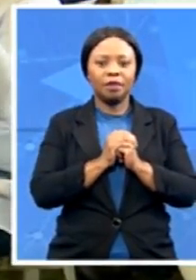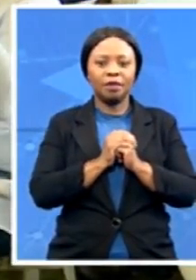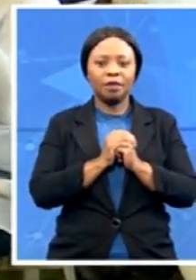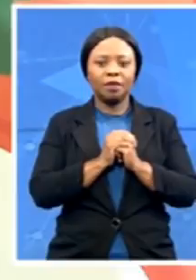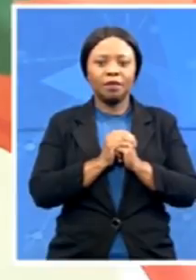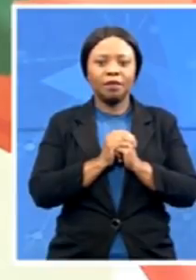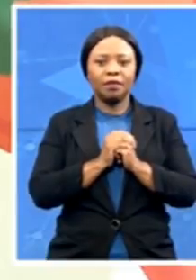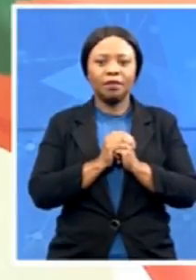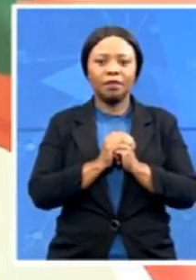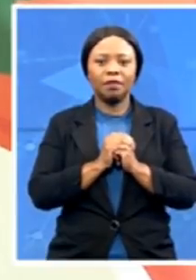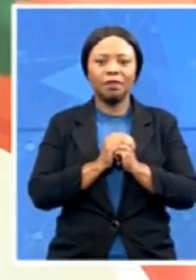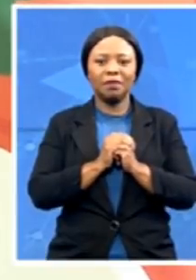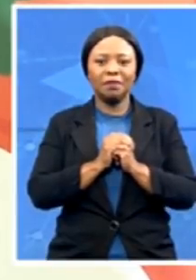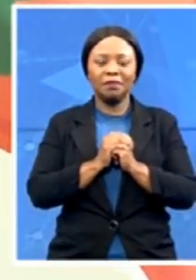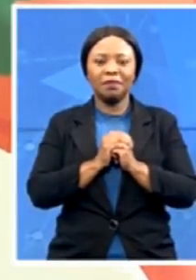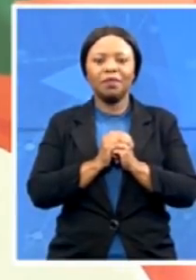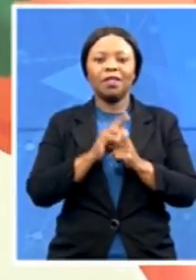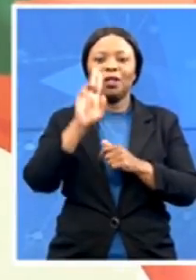UDM Deputy President,